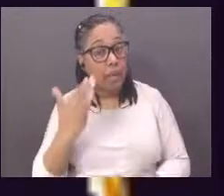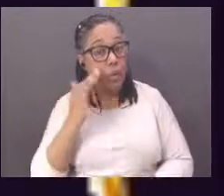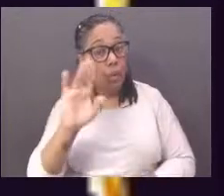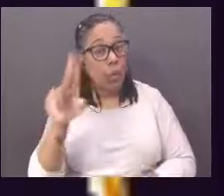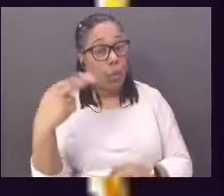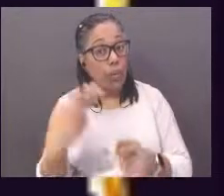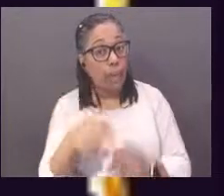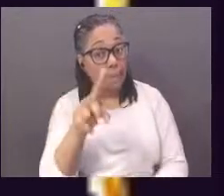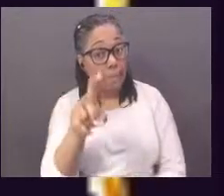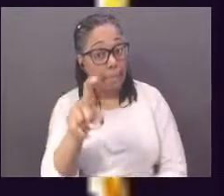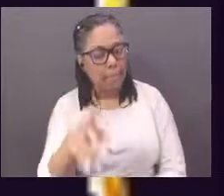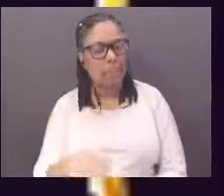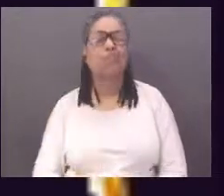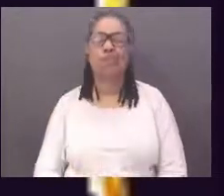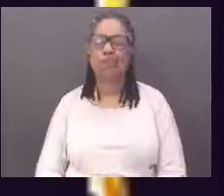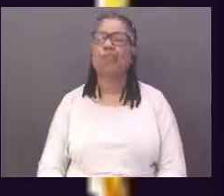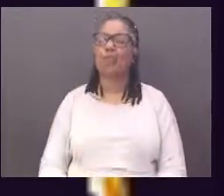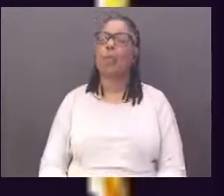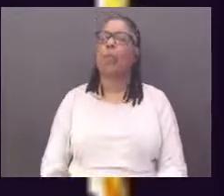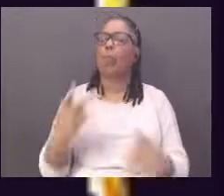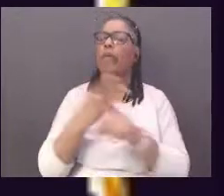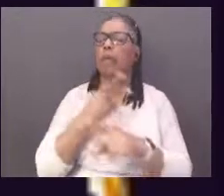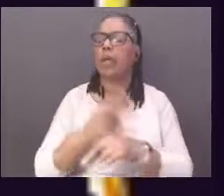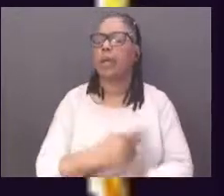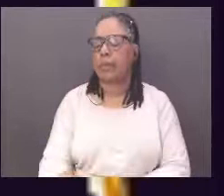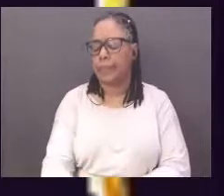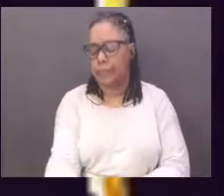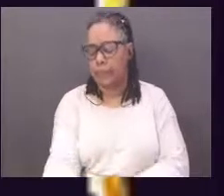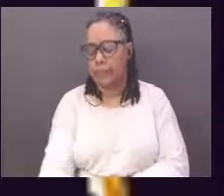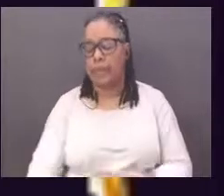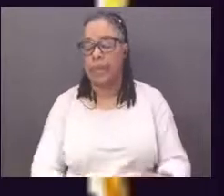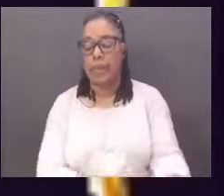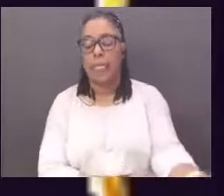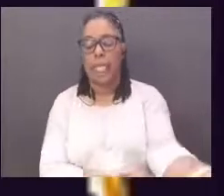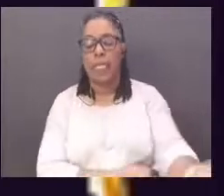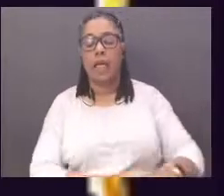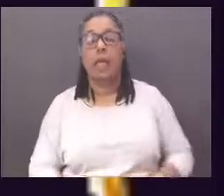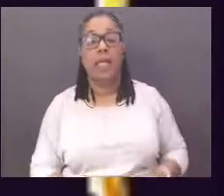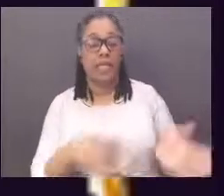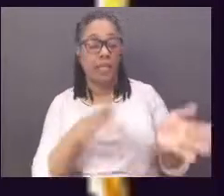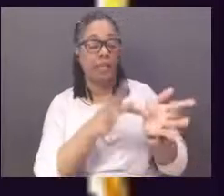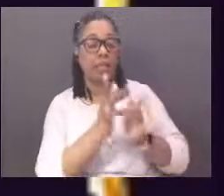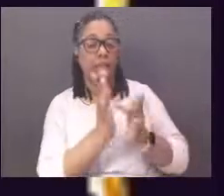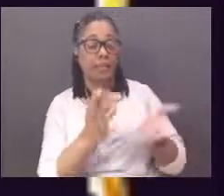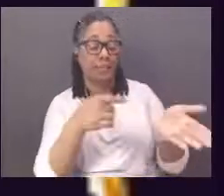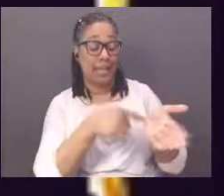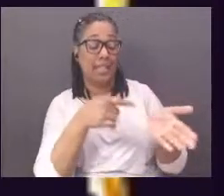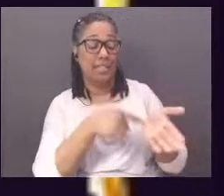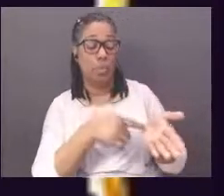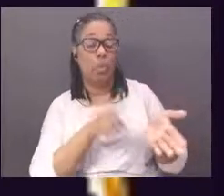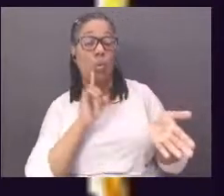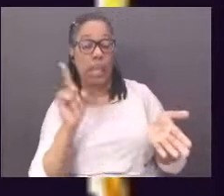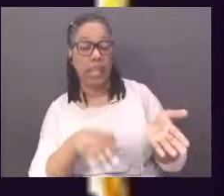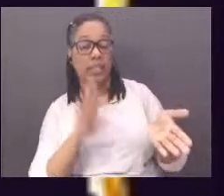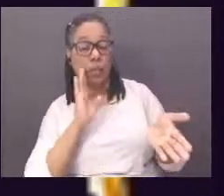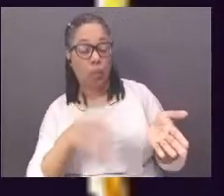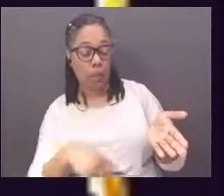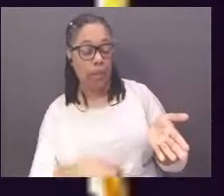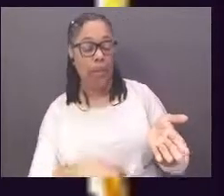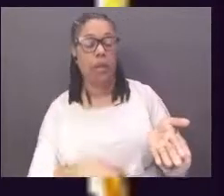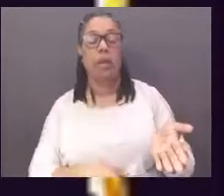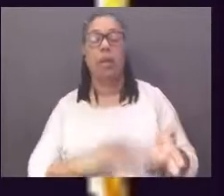Let's find out. As an examination of this text, we'll answer this and other questions regarding how the